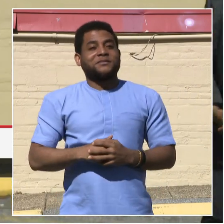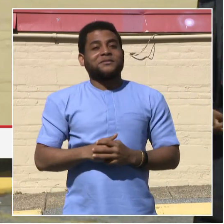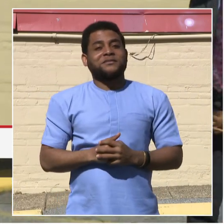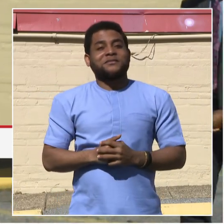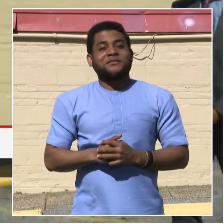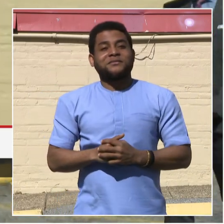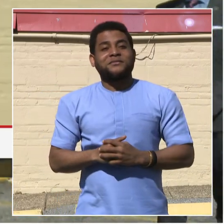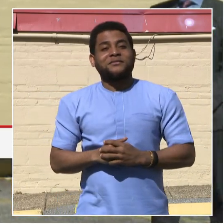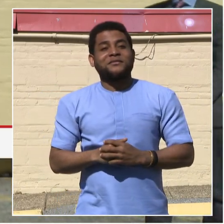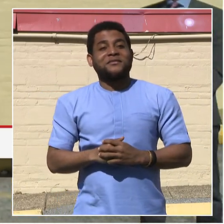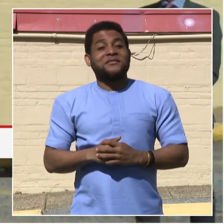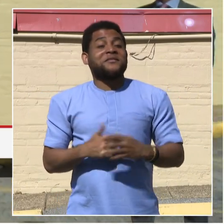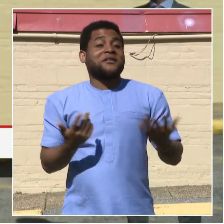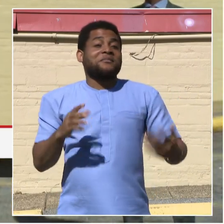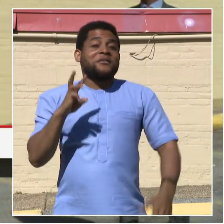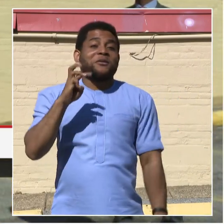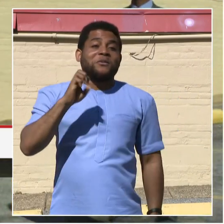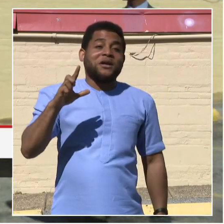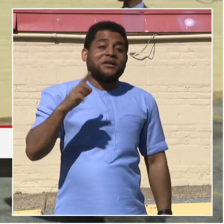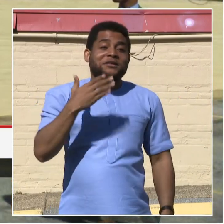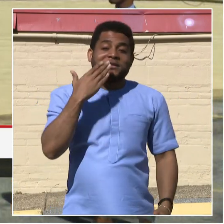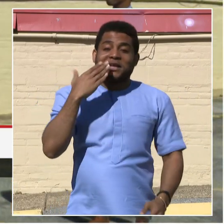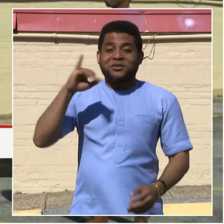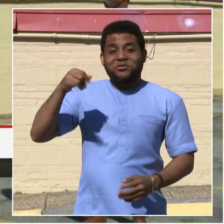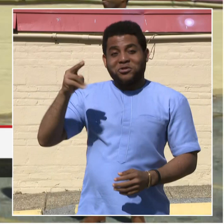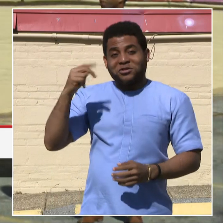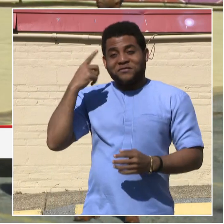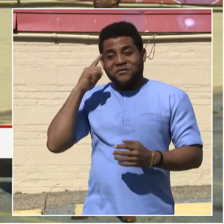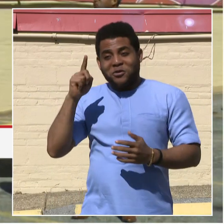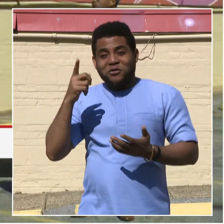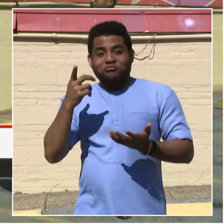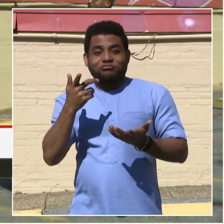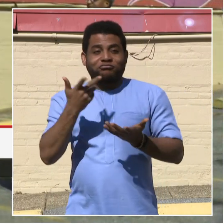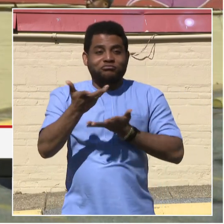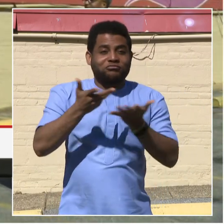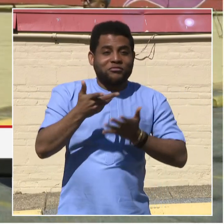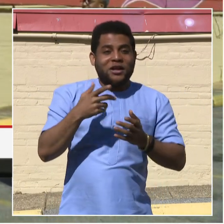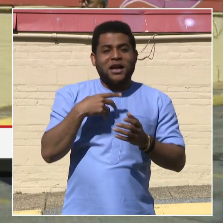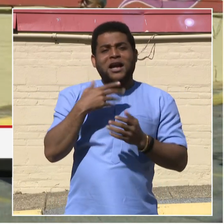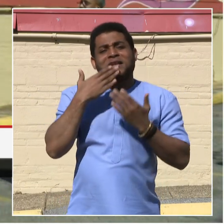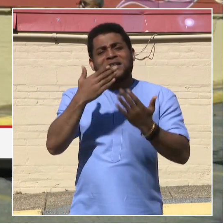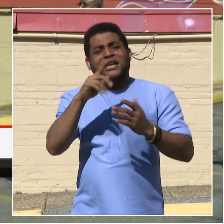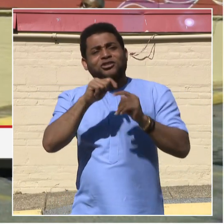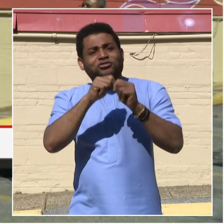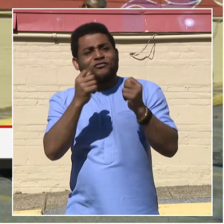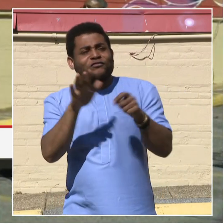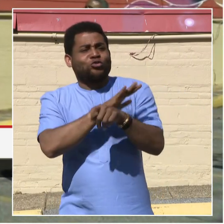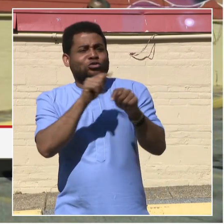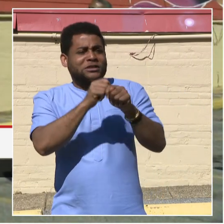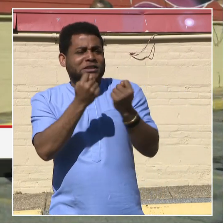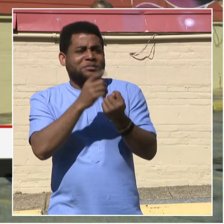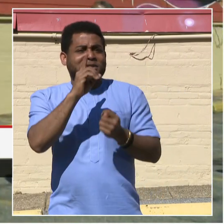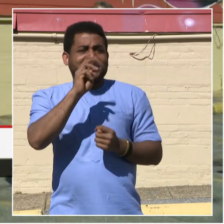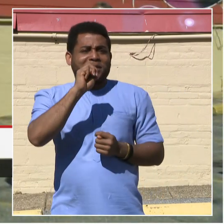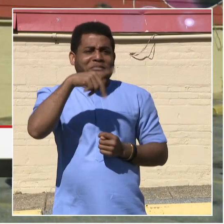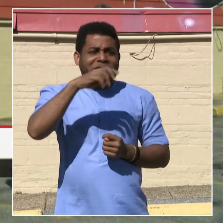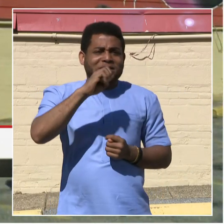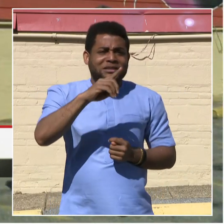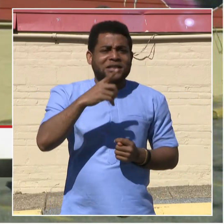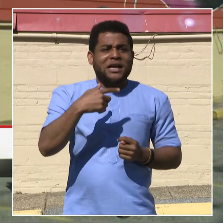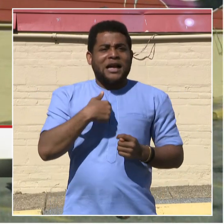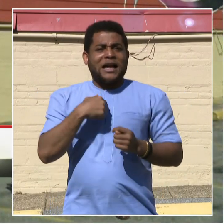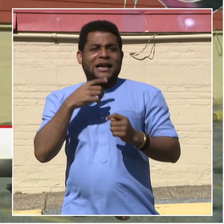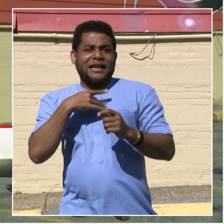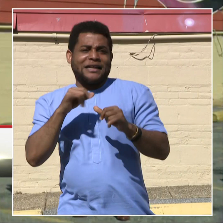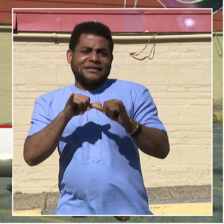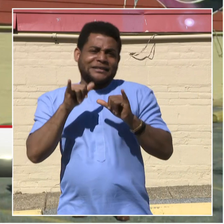Well, thank you, John, for that. And I want to thank our entire team at DMPED. I like that. Stay on DMPED. I